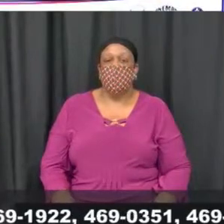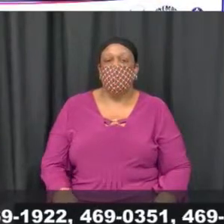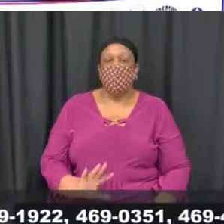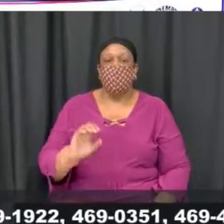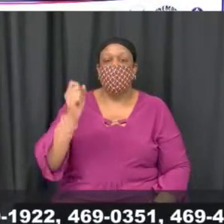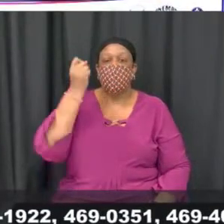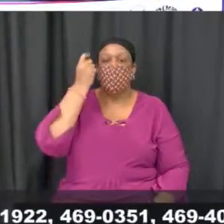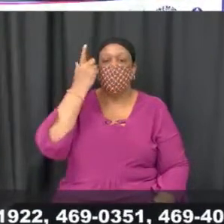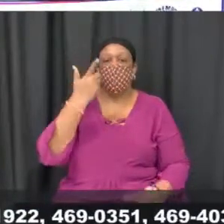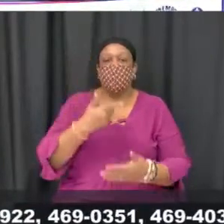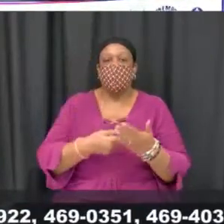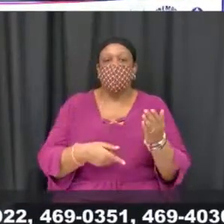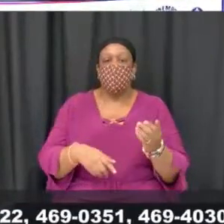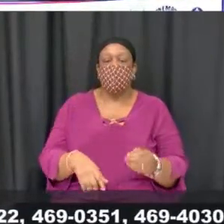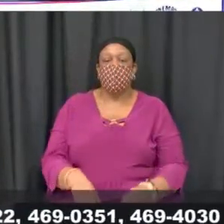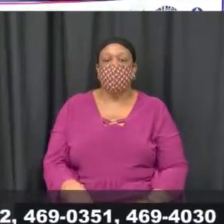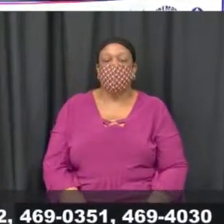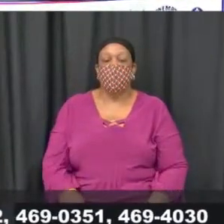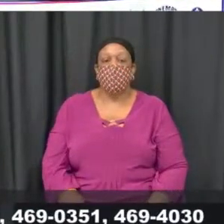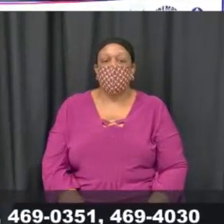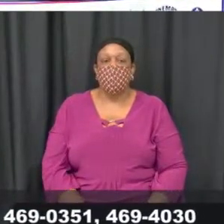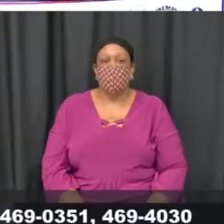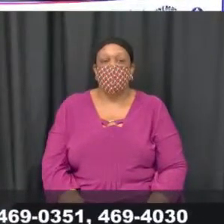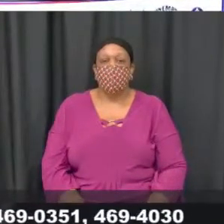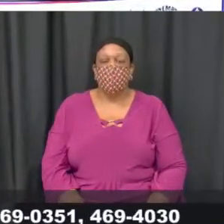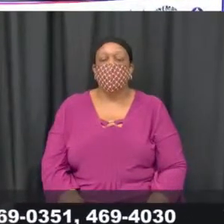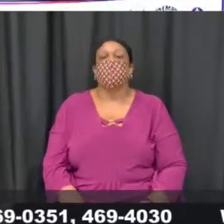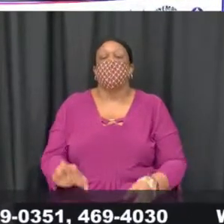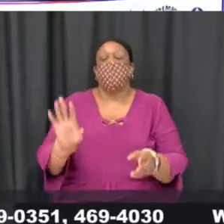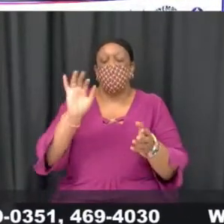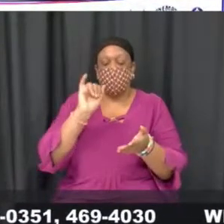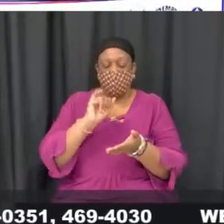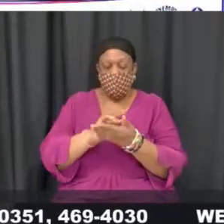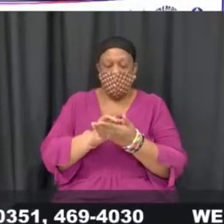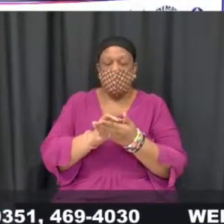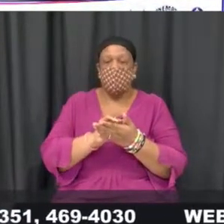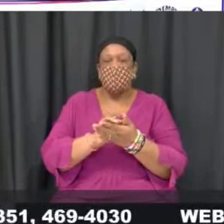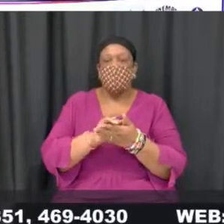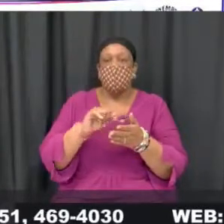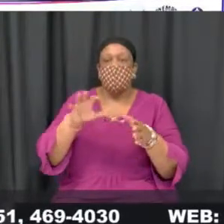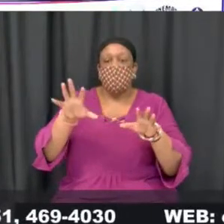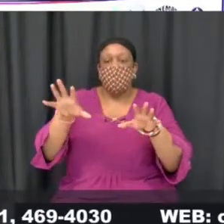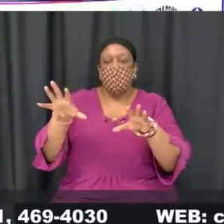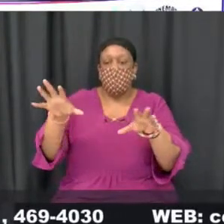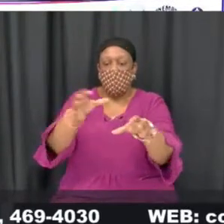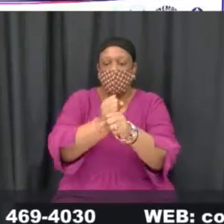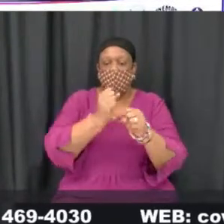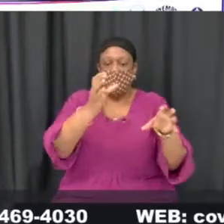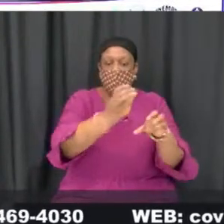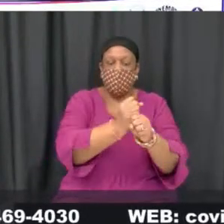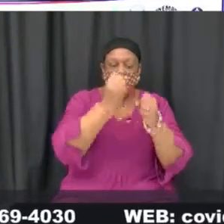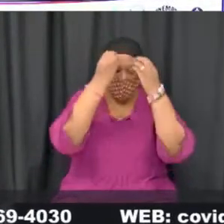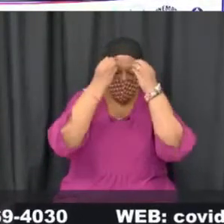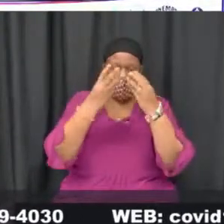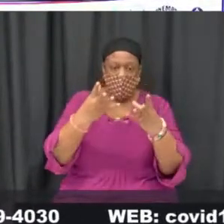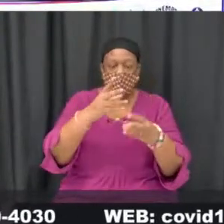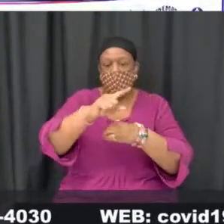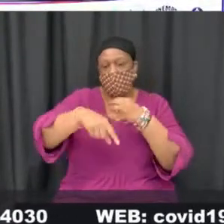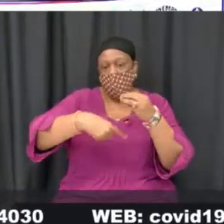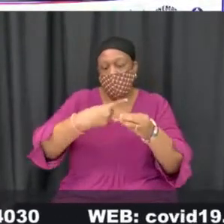Okay, so based on the last census, and this is information coming out of the Department